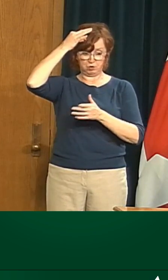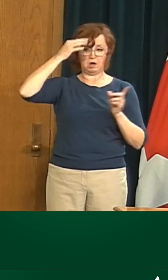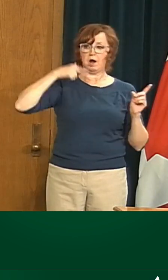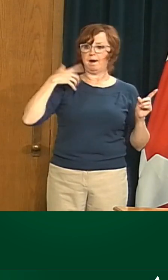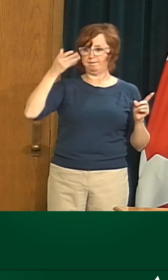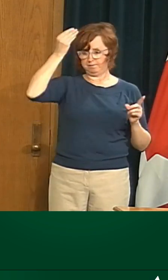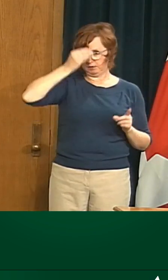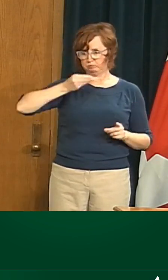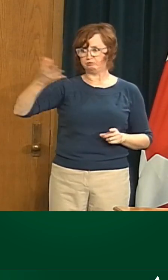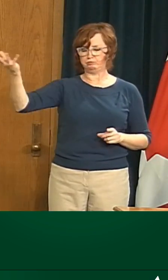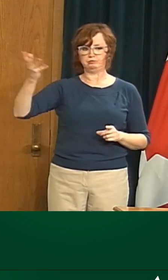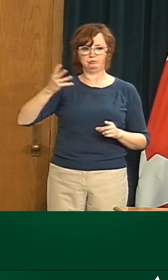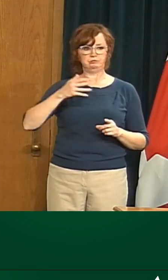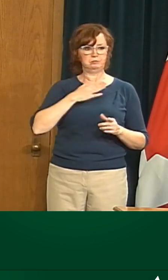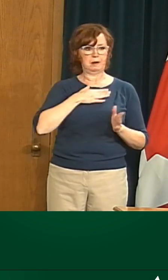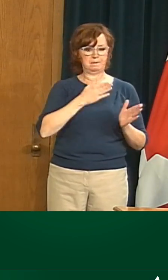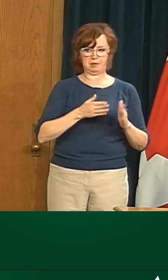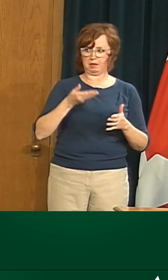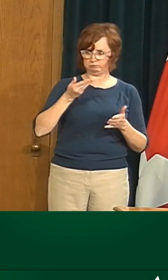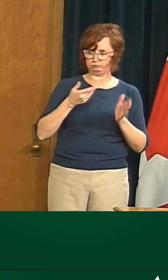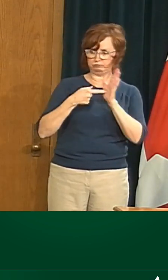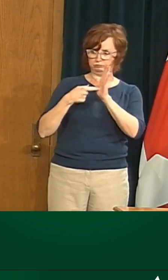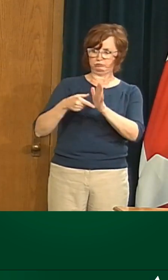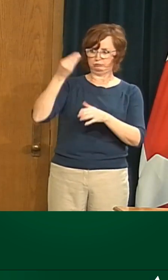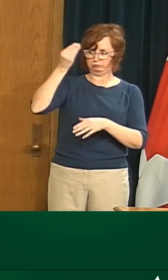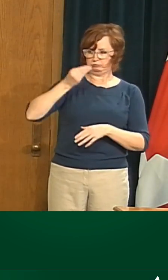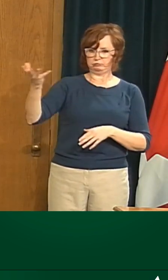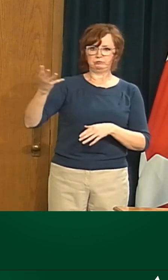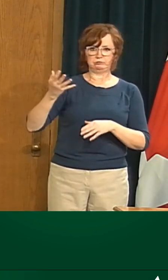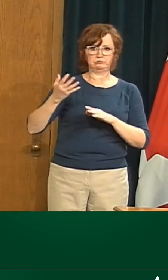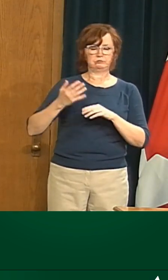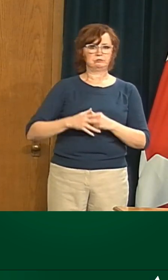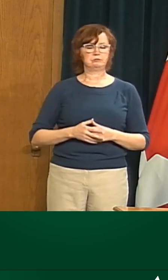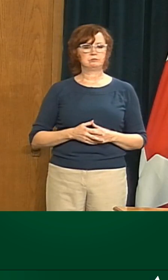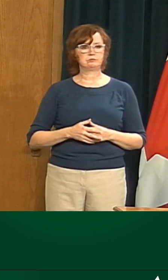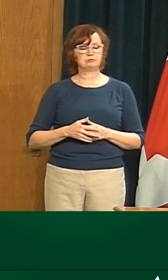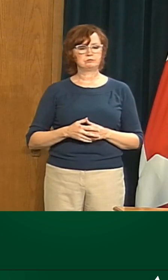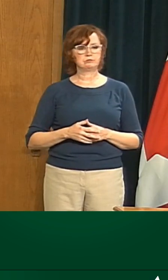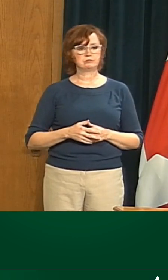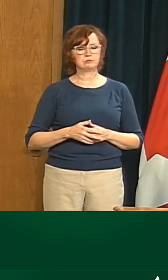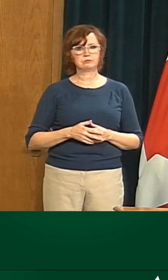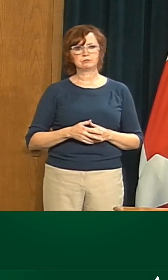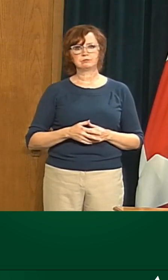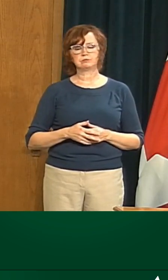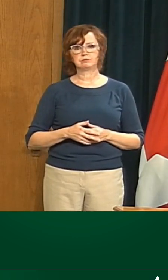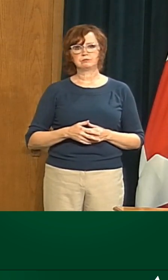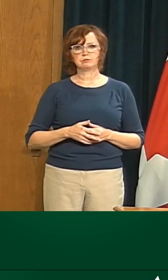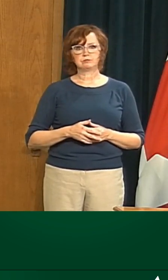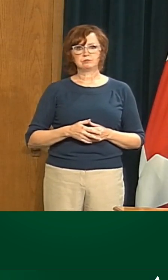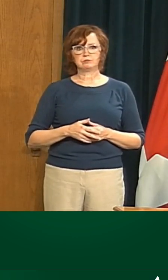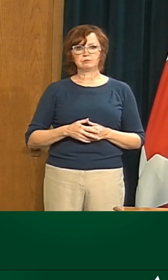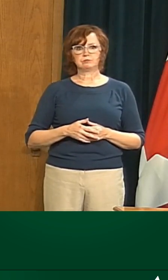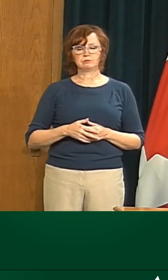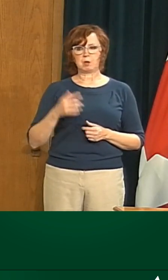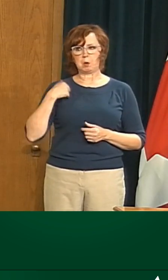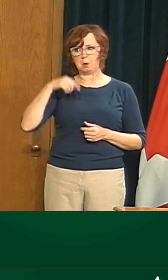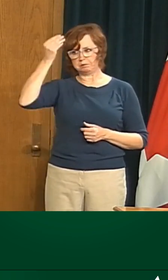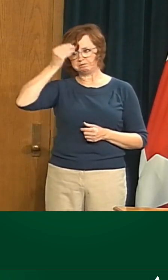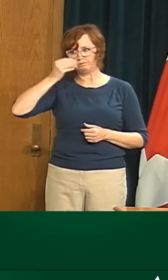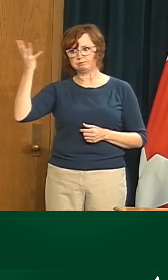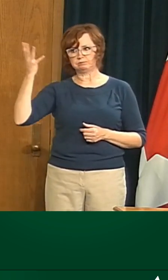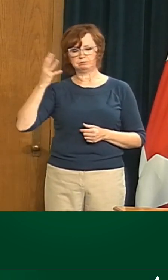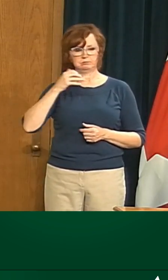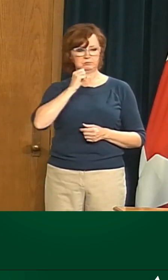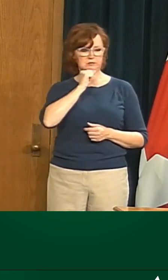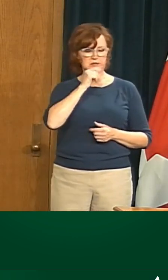shared it with the federal government as well, our stages, and also shared with them that we feel, given Saskatchewan's